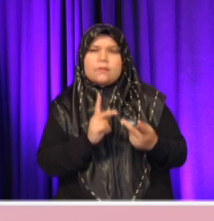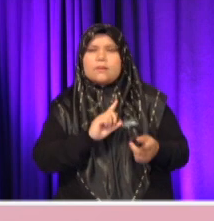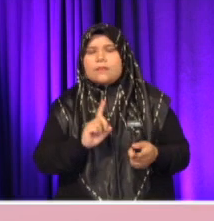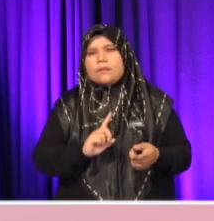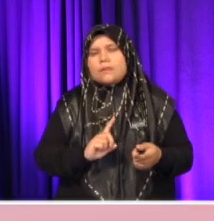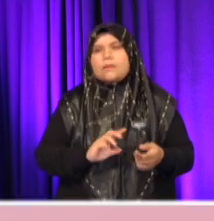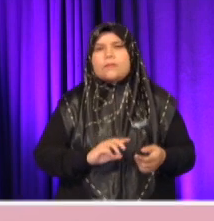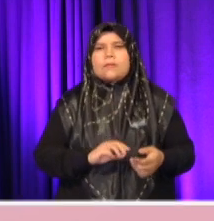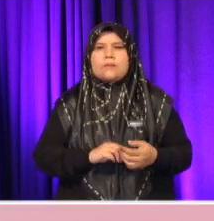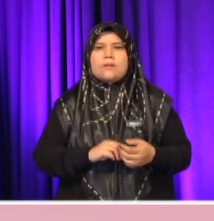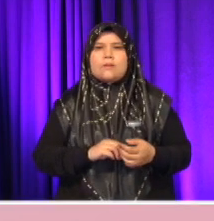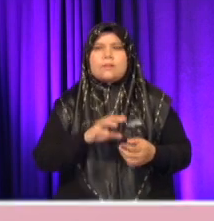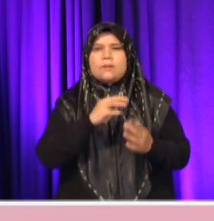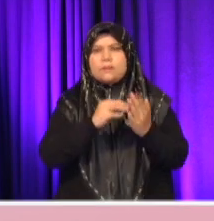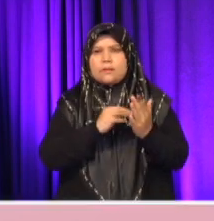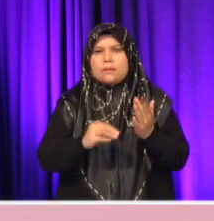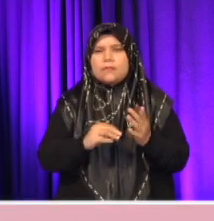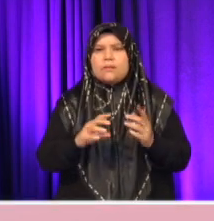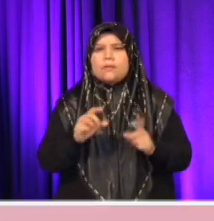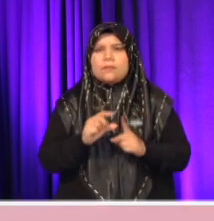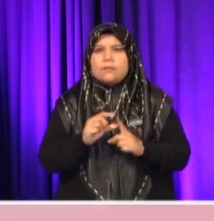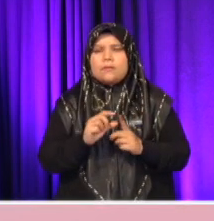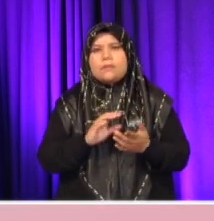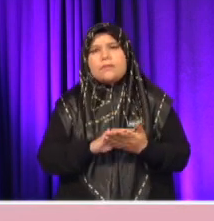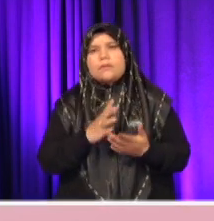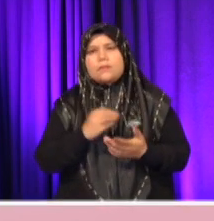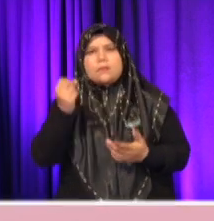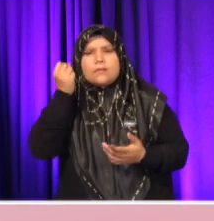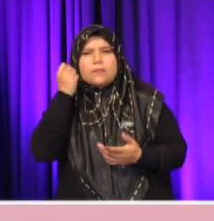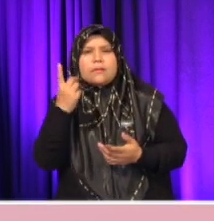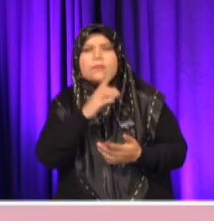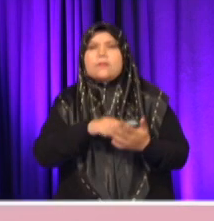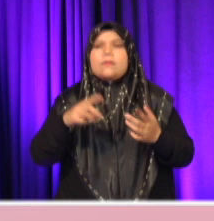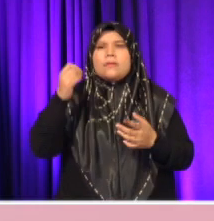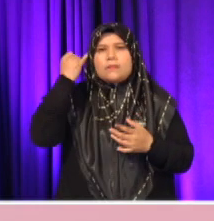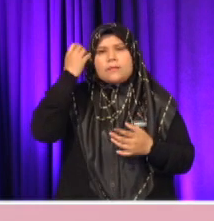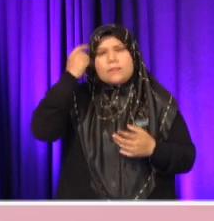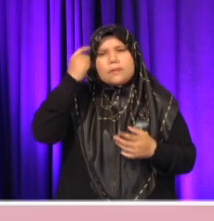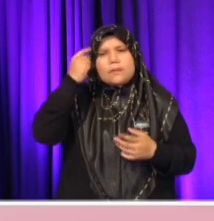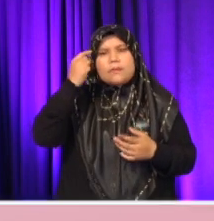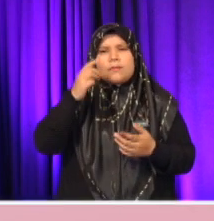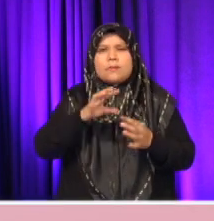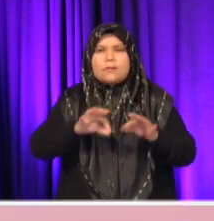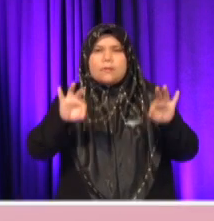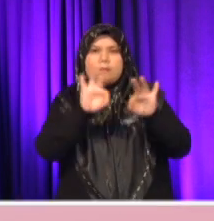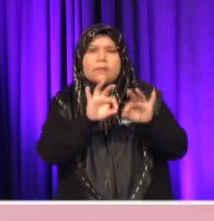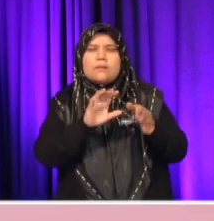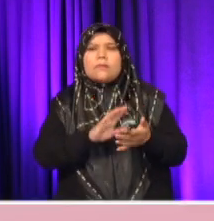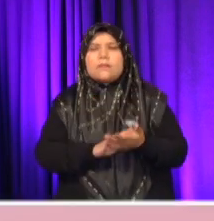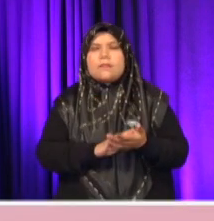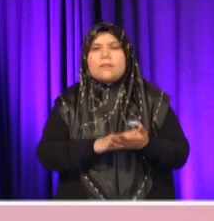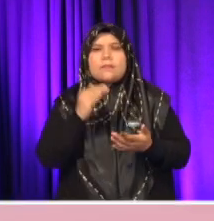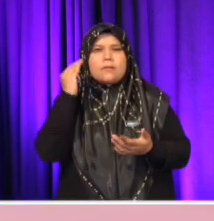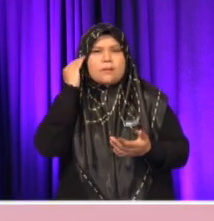I'm going to show you the sample after this. Okay. All right. And then they have to understand main points in the text, as well as getting the specific details,